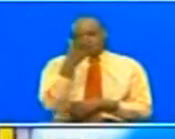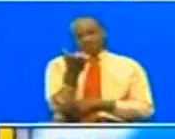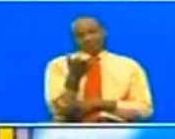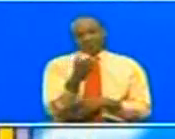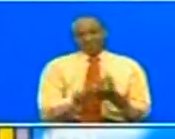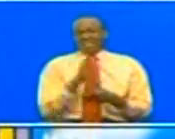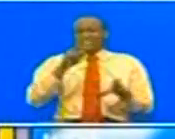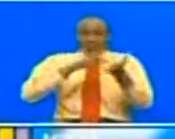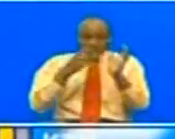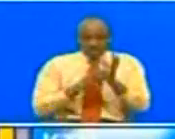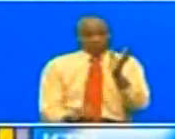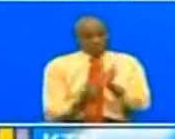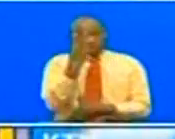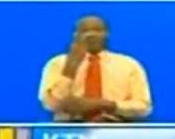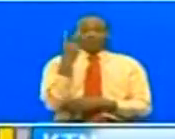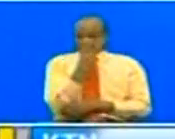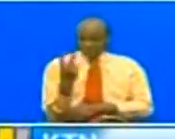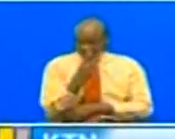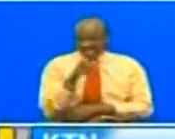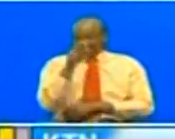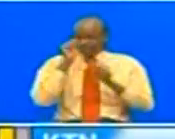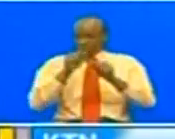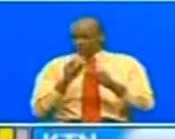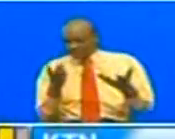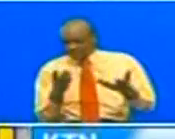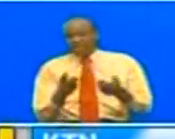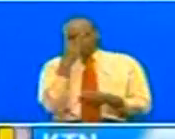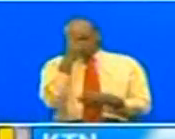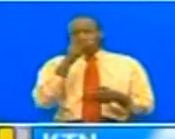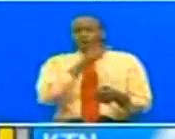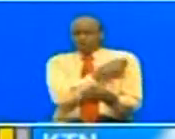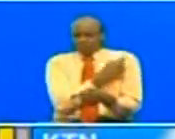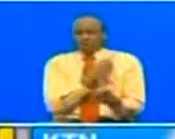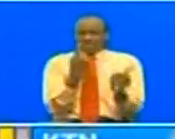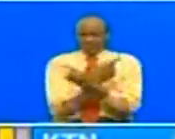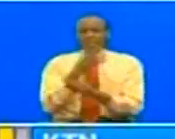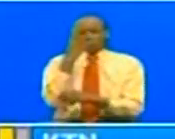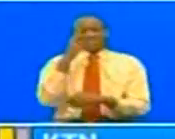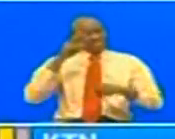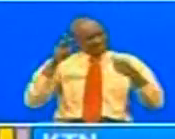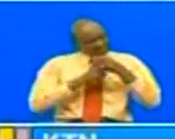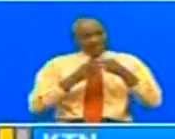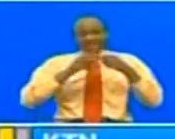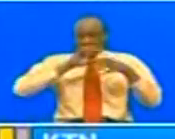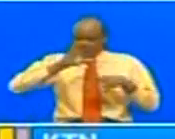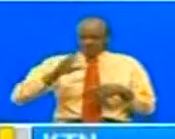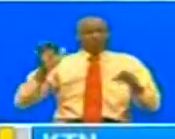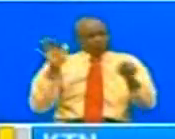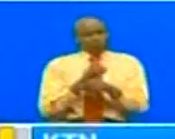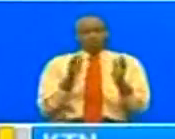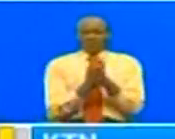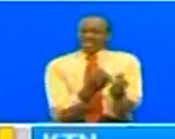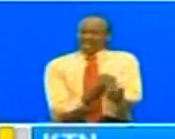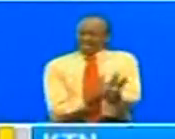project, launched in February this year, is meant to see two hospitals in each of the 47 counties fully equipped with